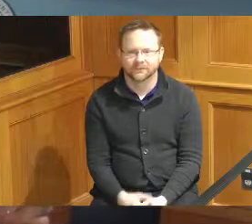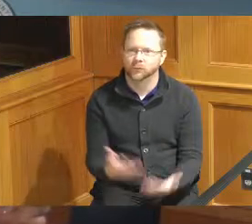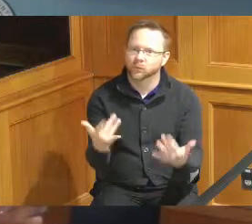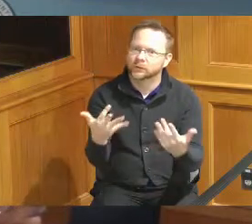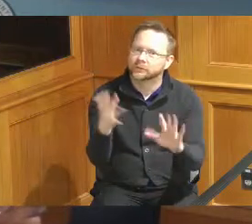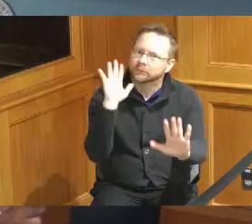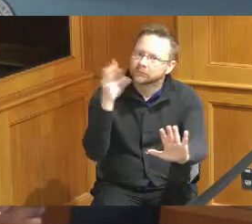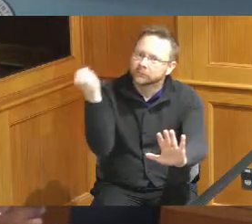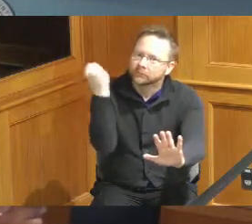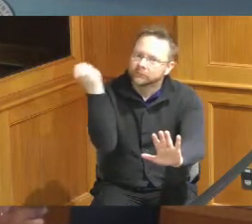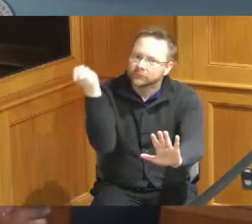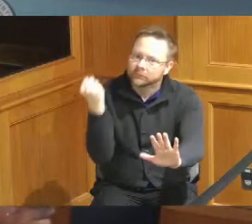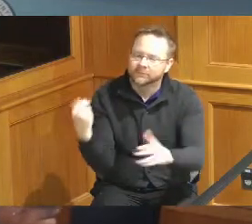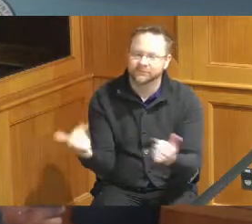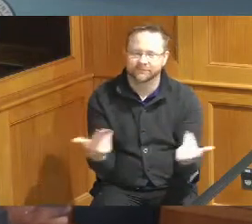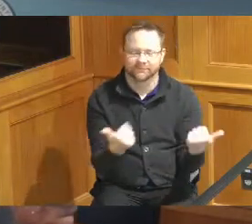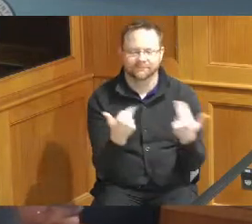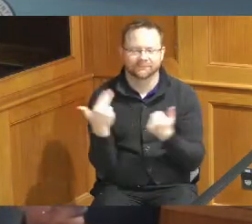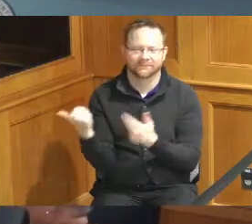Wait.